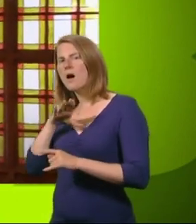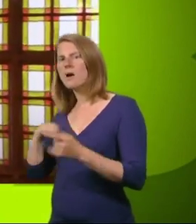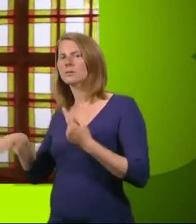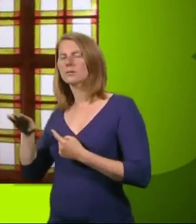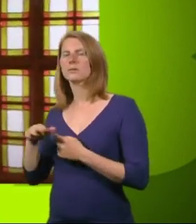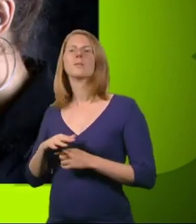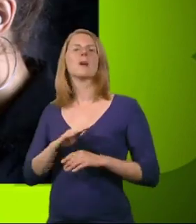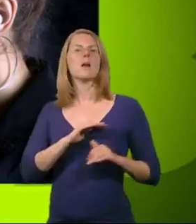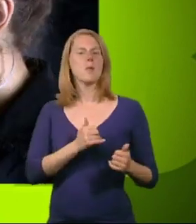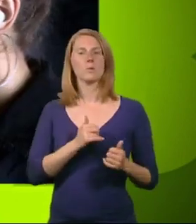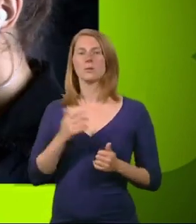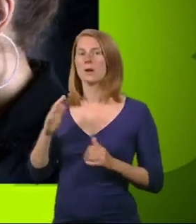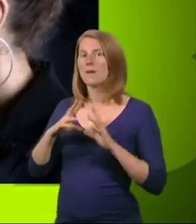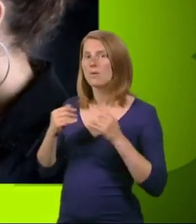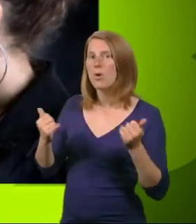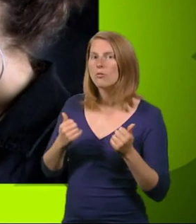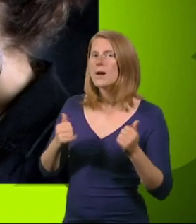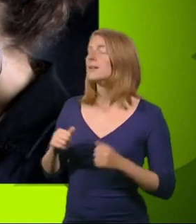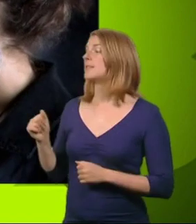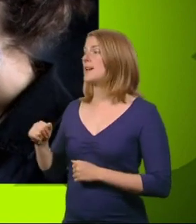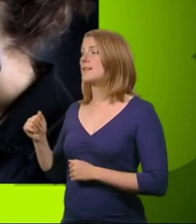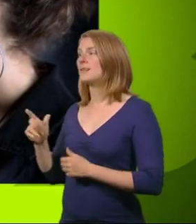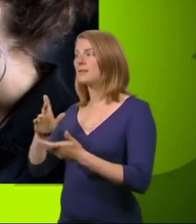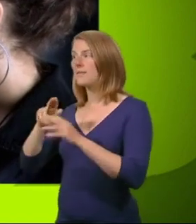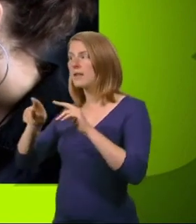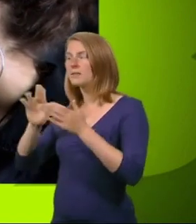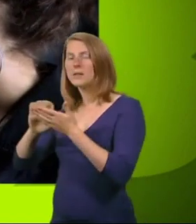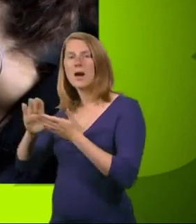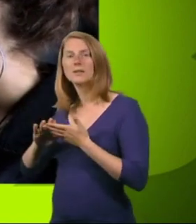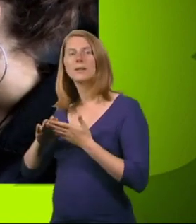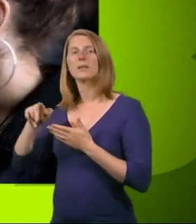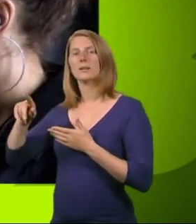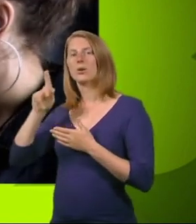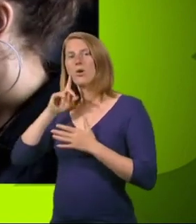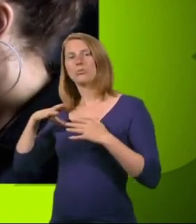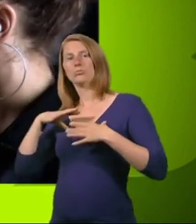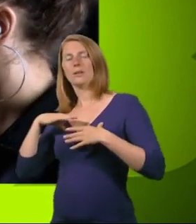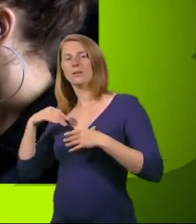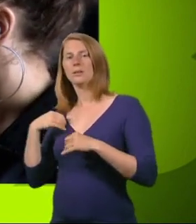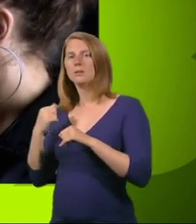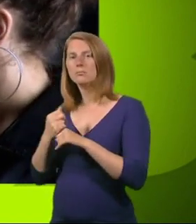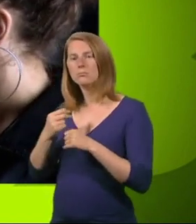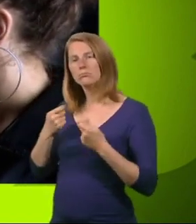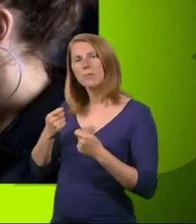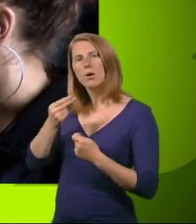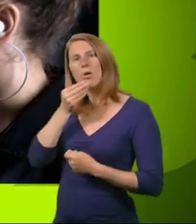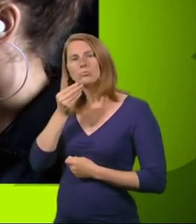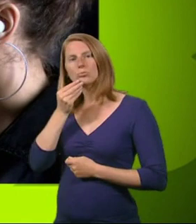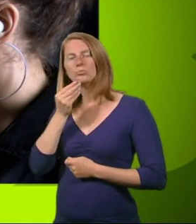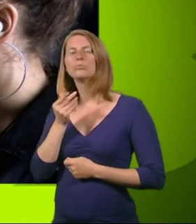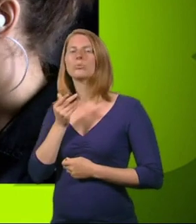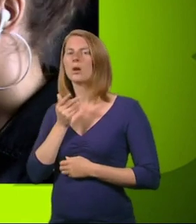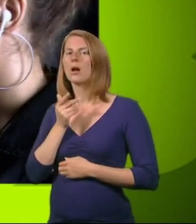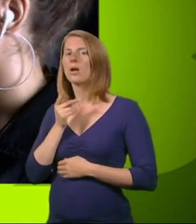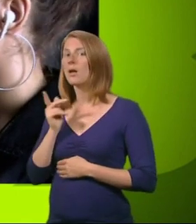Tracy. Sapphire, is everything all right? Oh, yeah, yeah. No, the flat's tidy, the girls are chilling, and I'm just doing lunch. Really? Well, yeah, I